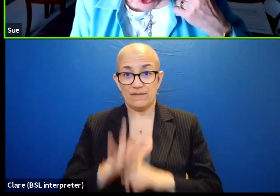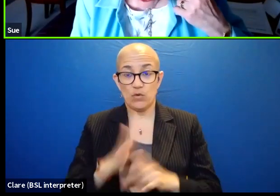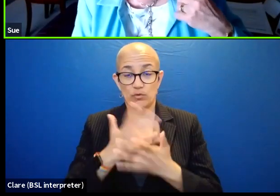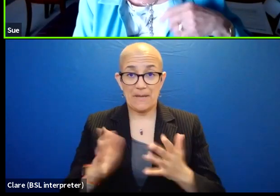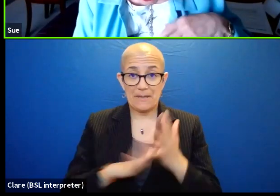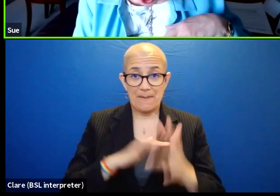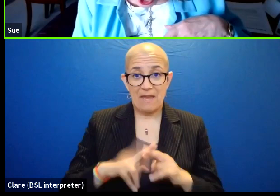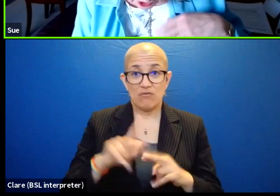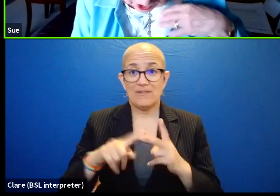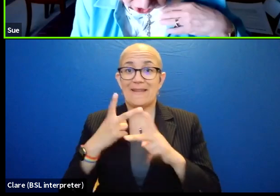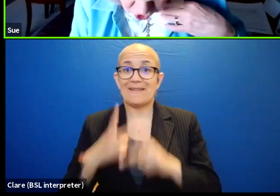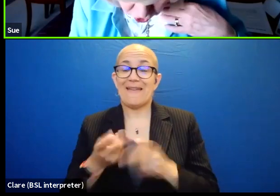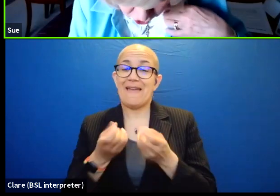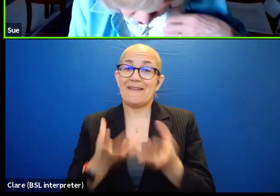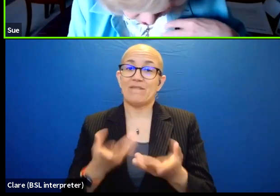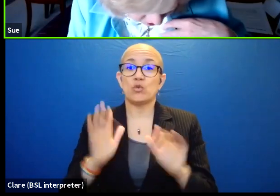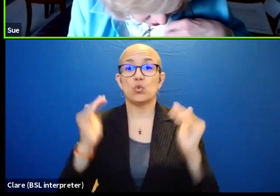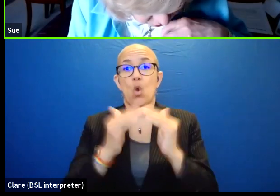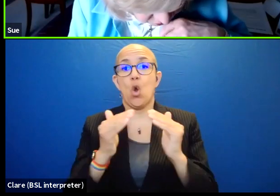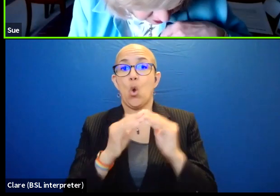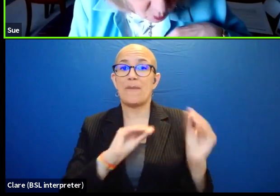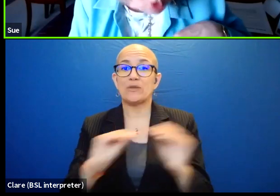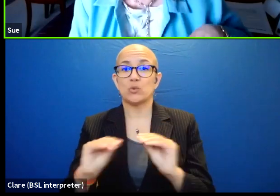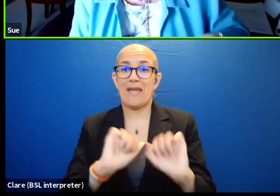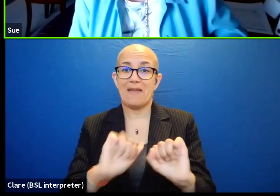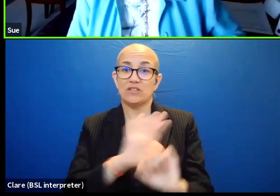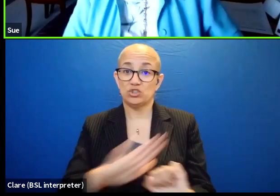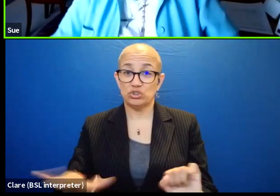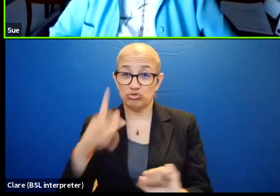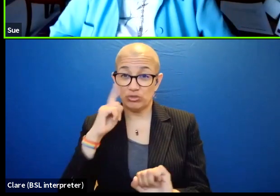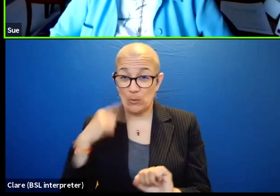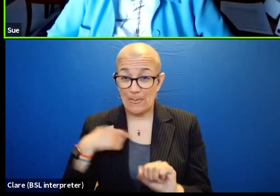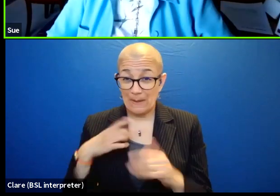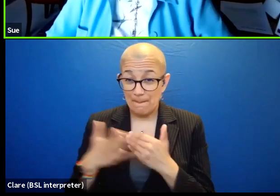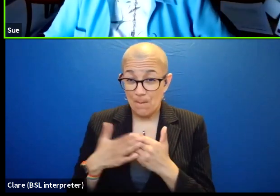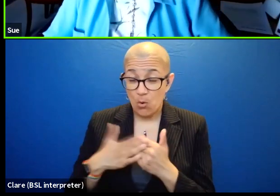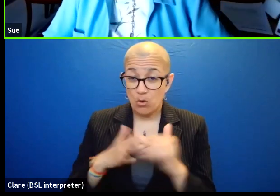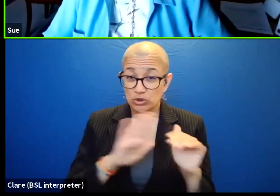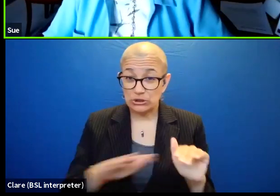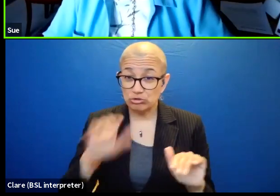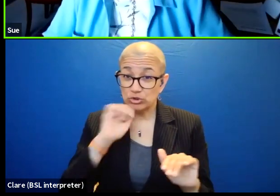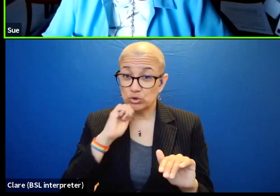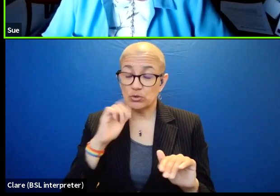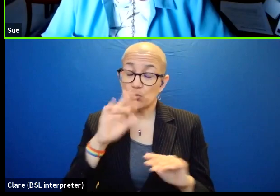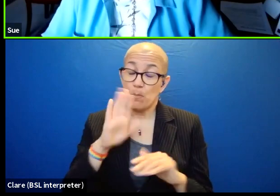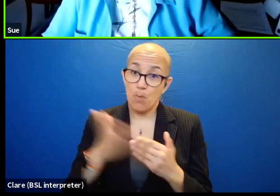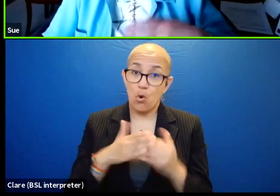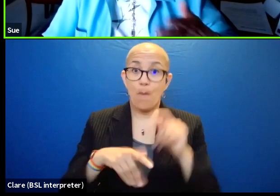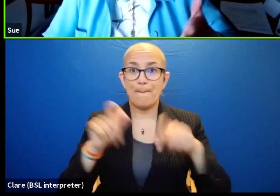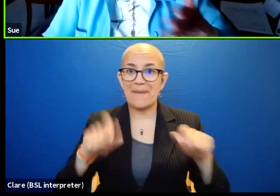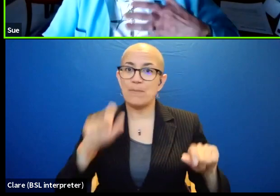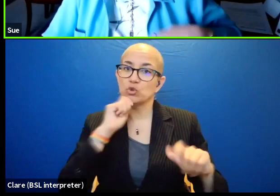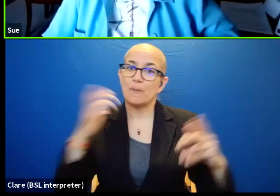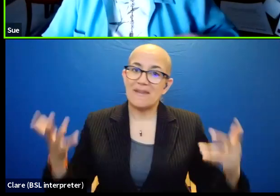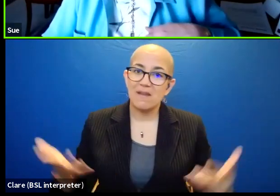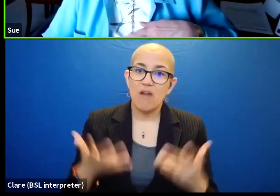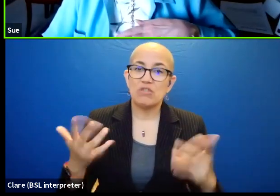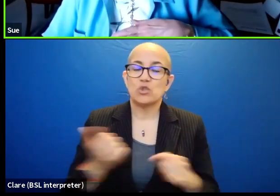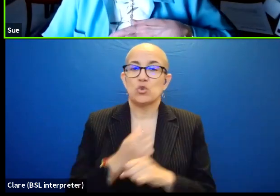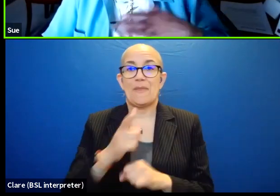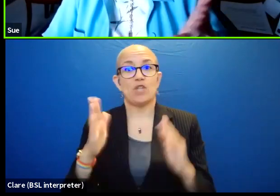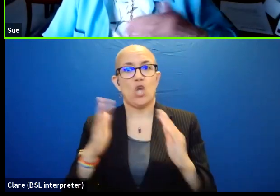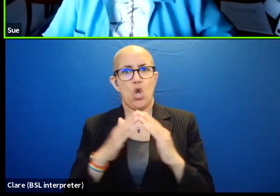to home educate their children. Do you think more people should be encouraged to do this? I mean, home education is quite a vexed issue,